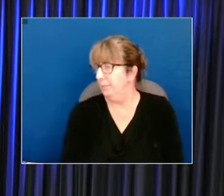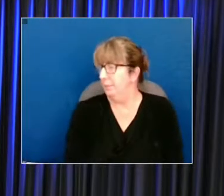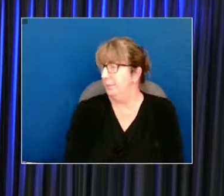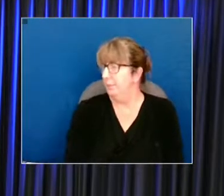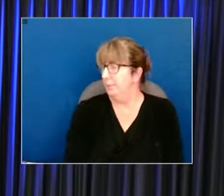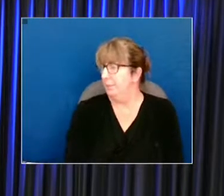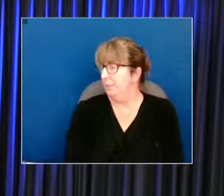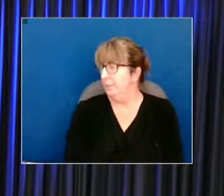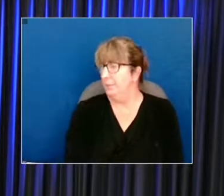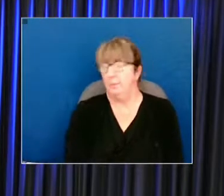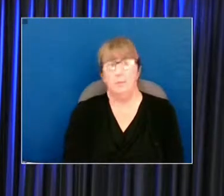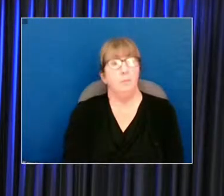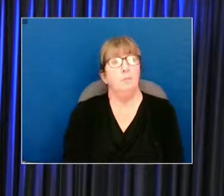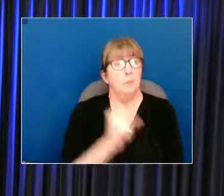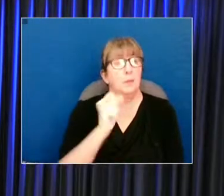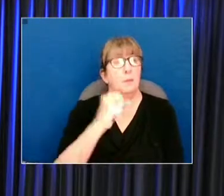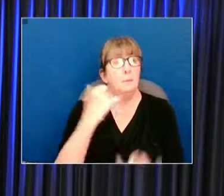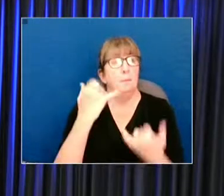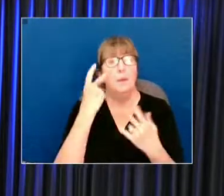Yep, and now I see it live.